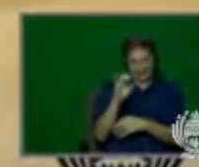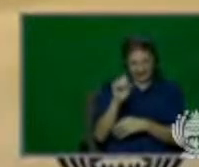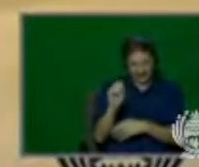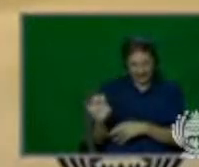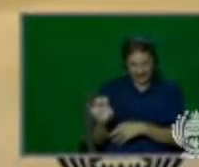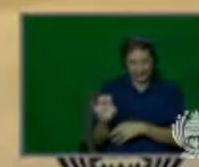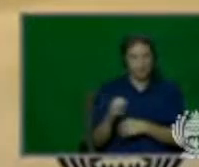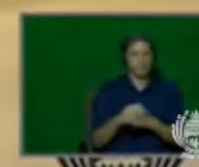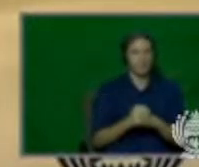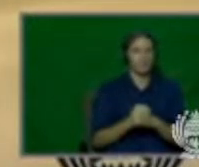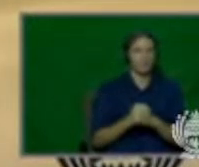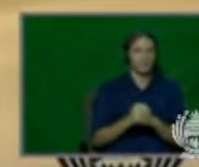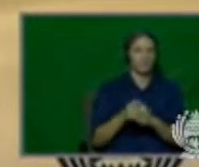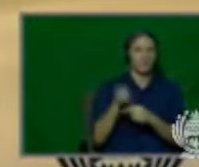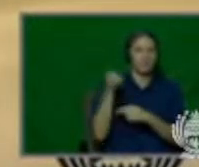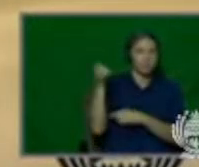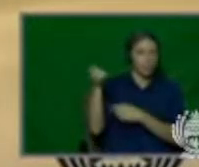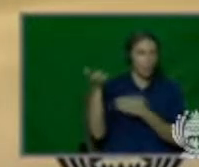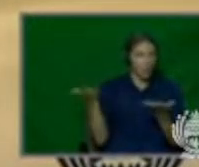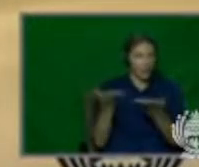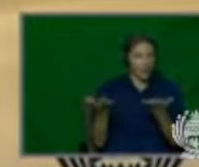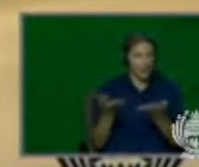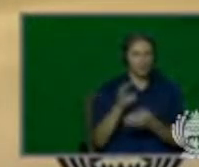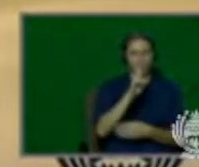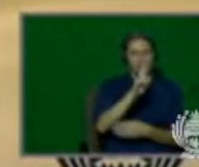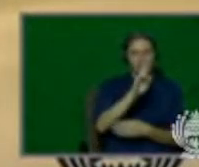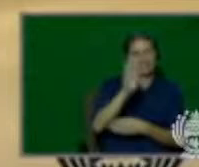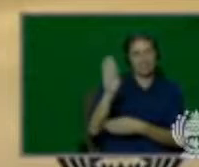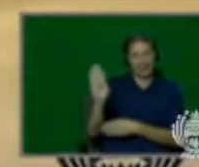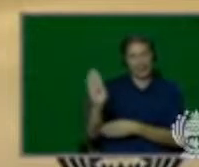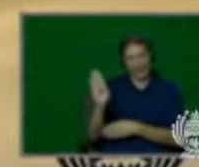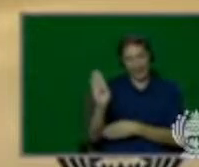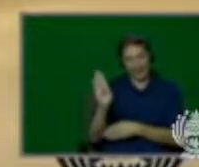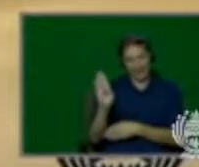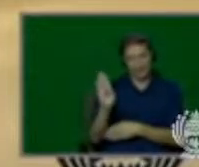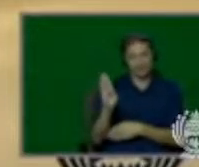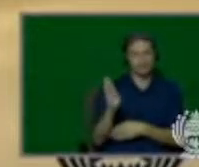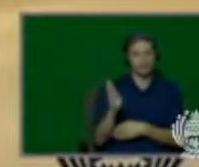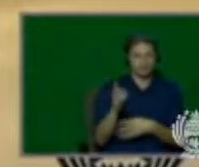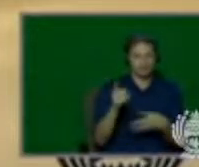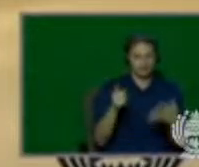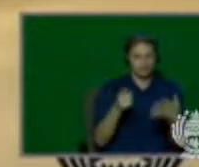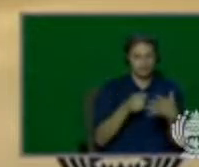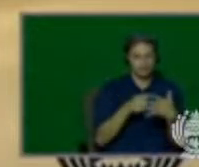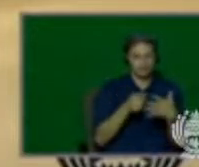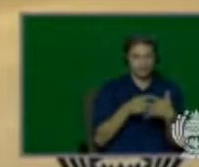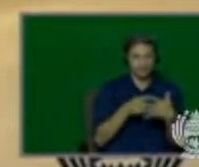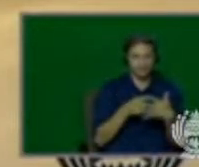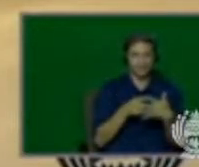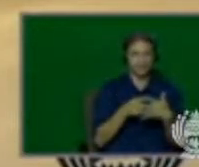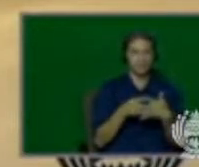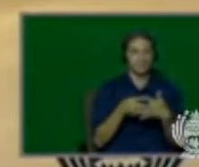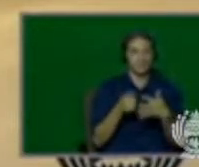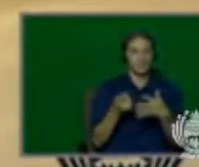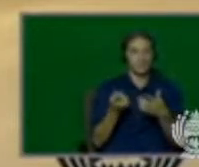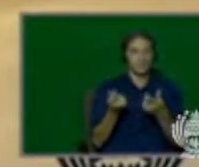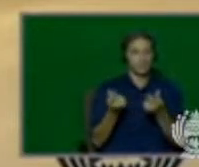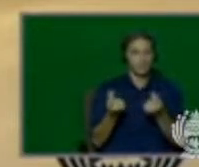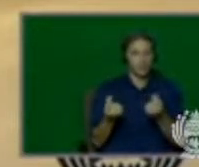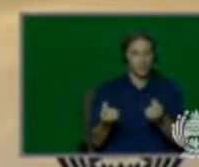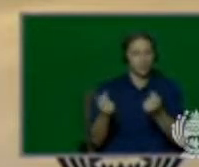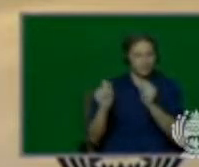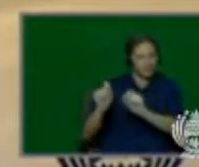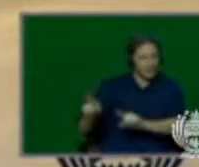magnetite terminal at the port of Richards Bay, the container and automotive sectors, including the